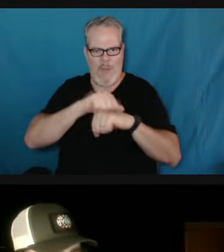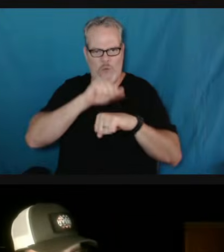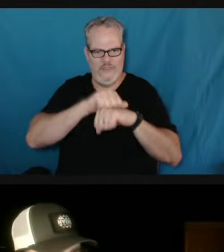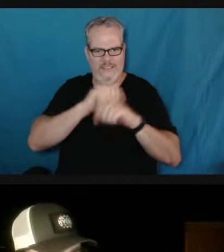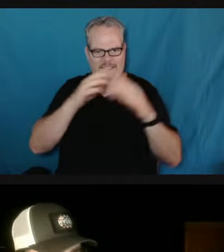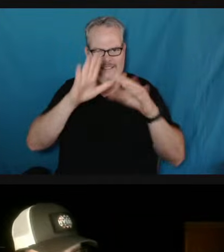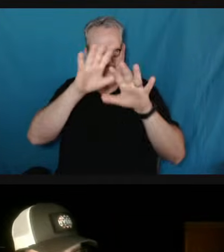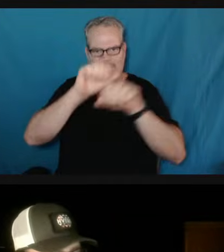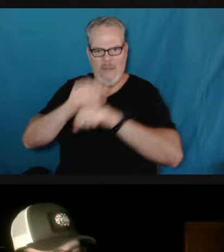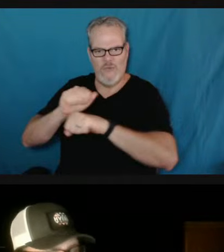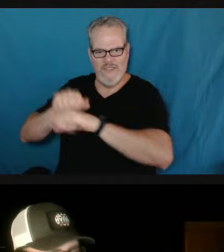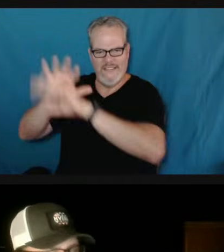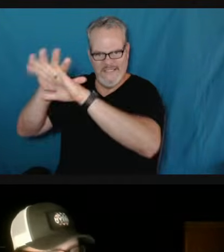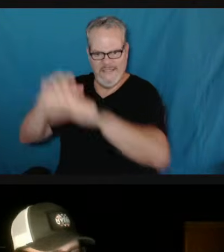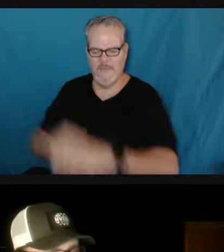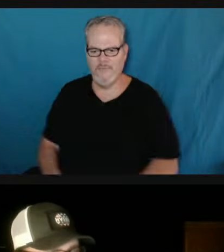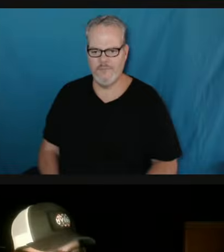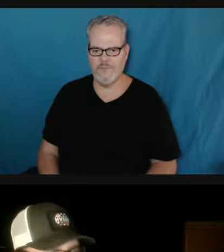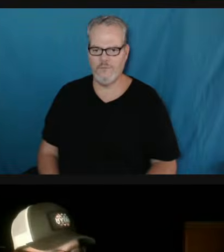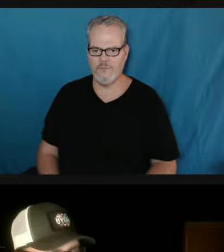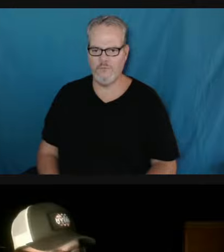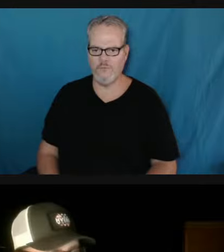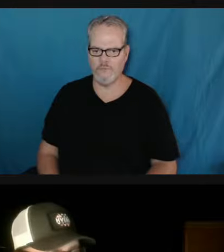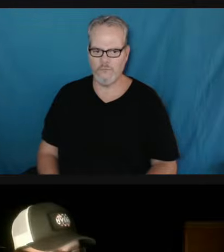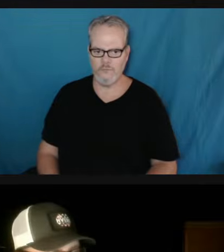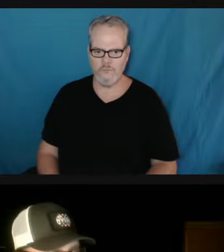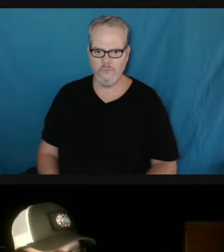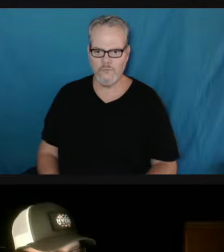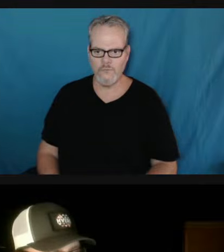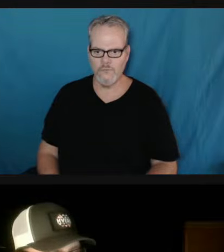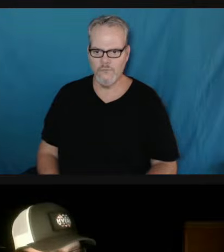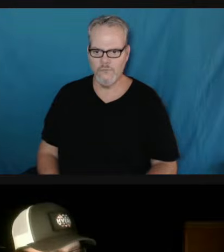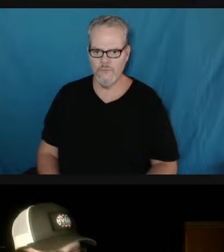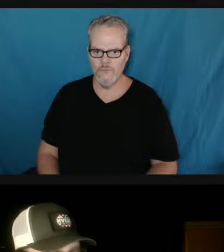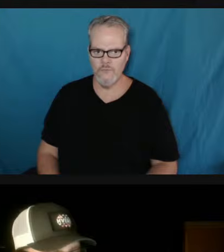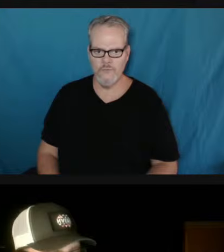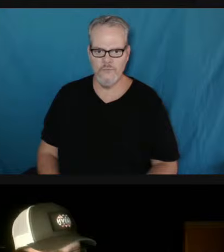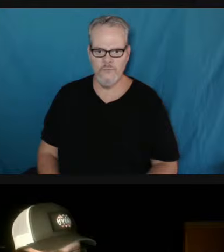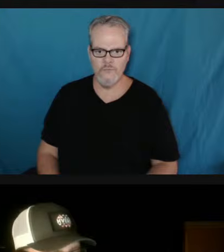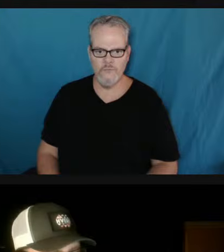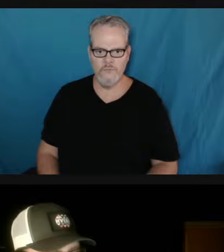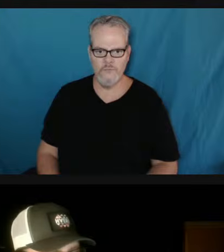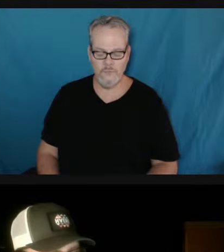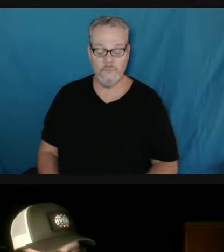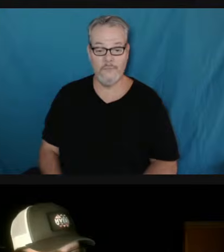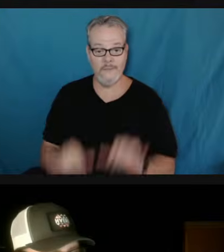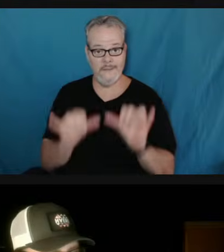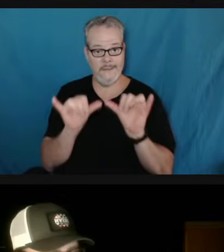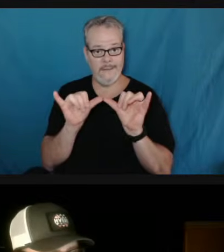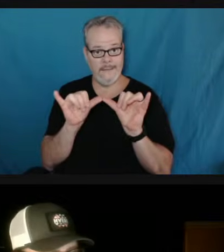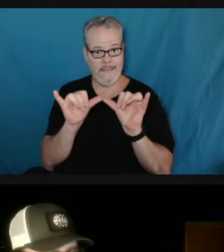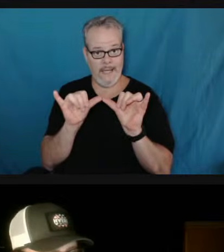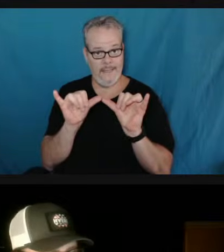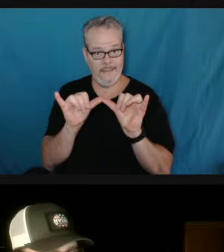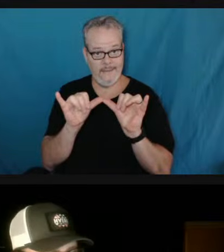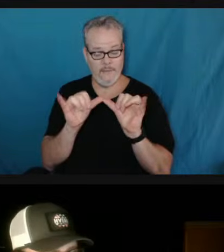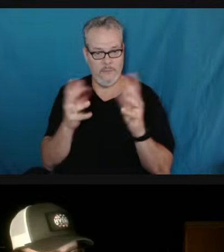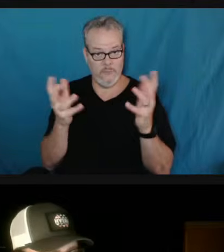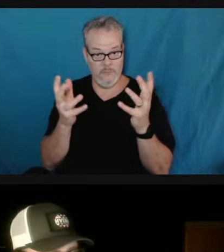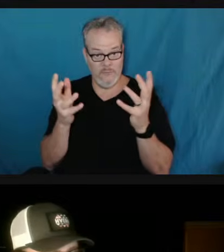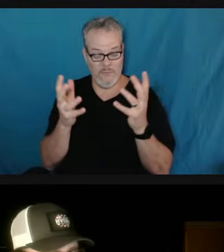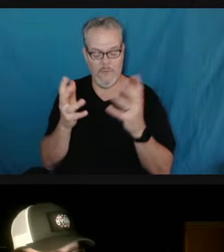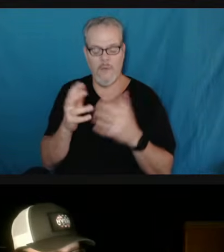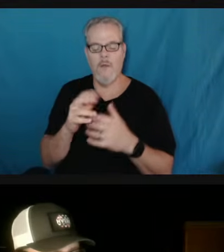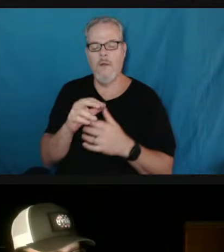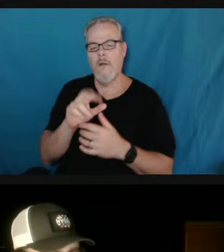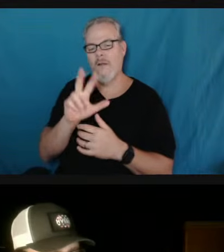Nothing unusual there. Looking at the earthquakes by size over the last week, the largest was a 3.1